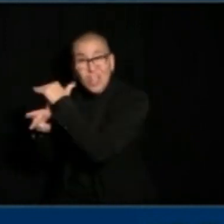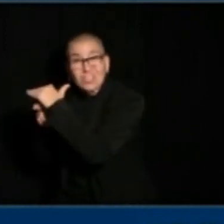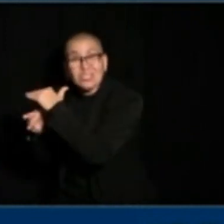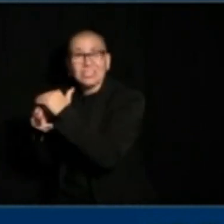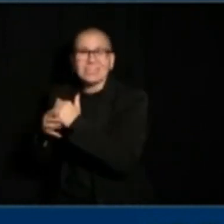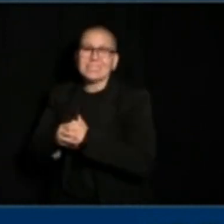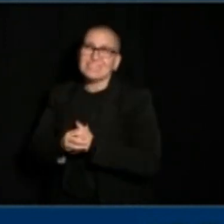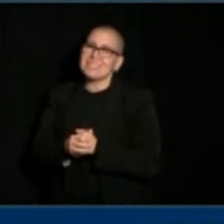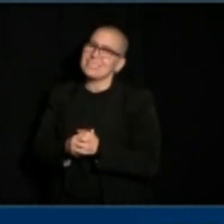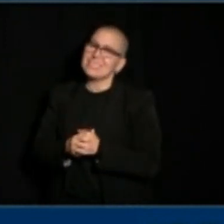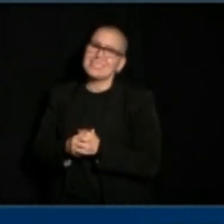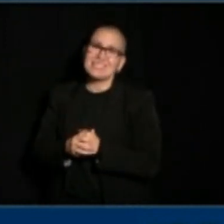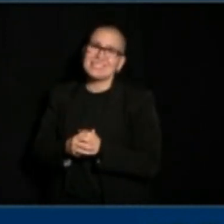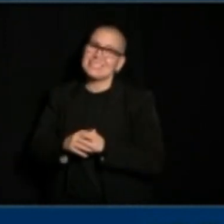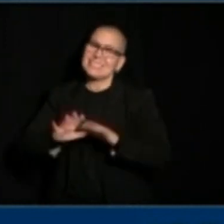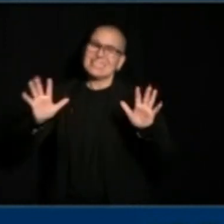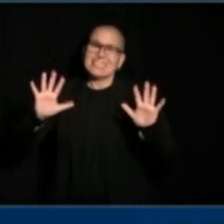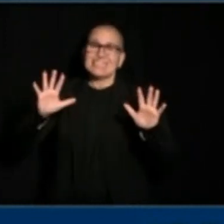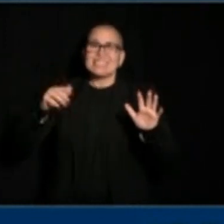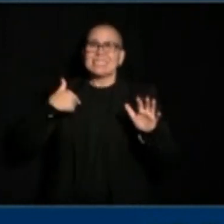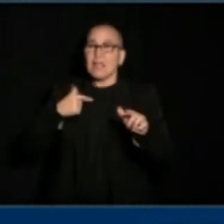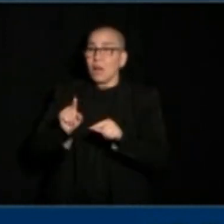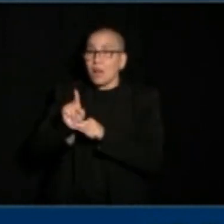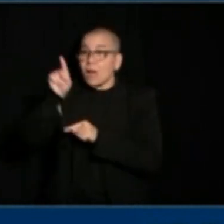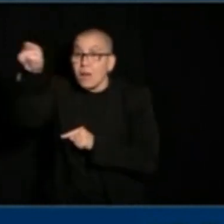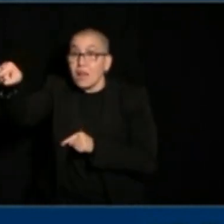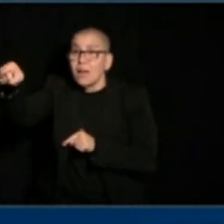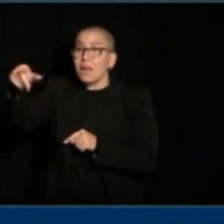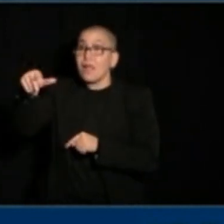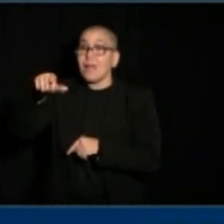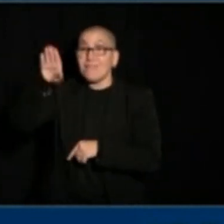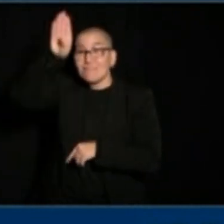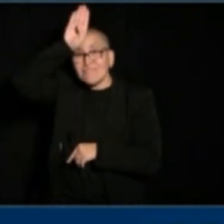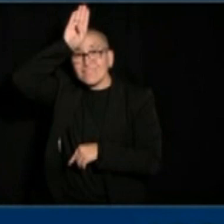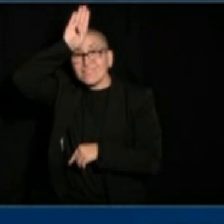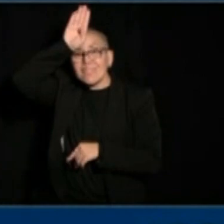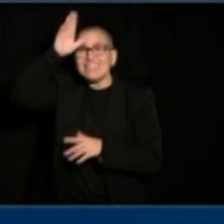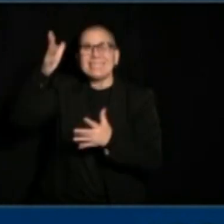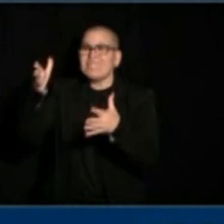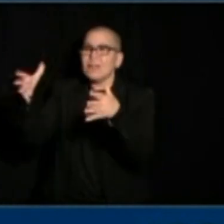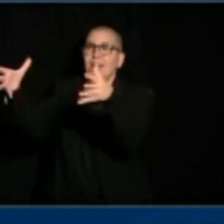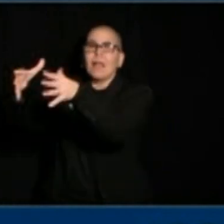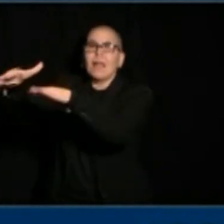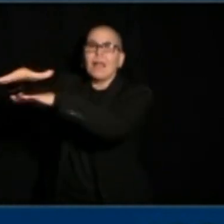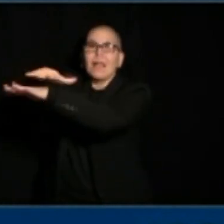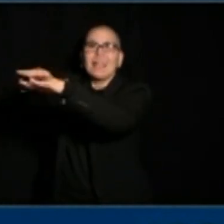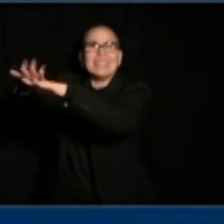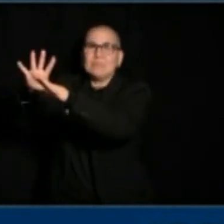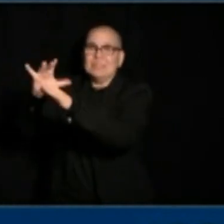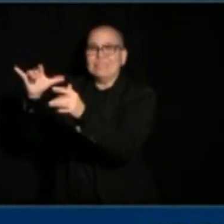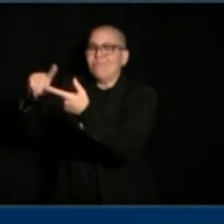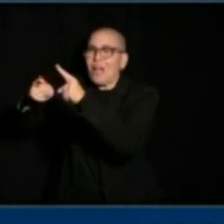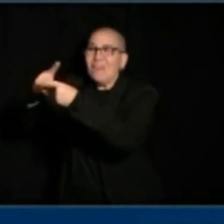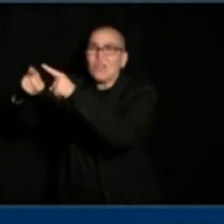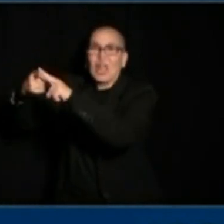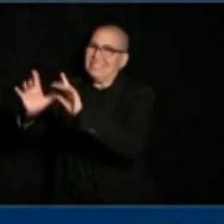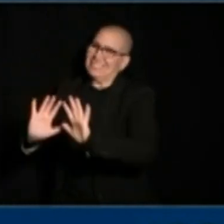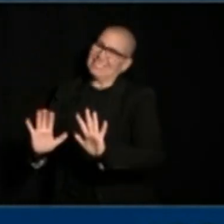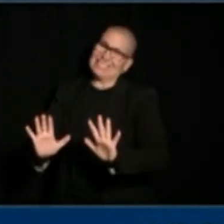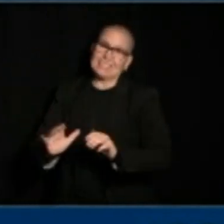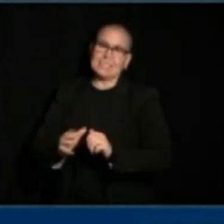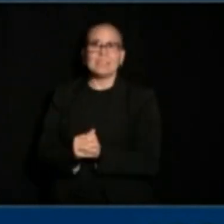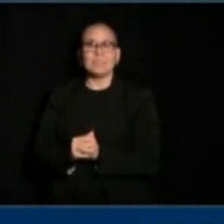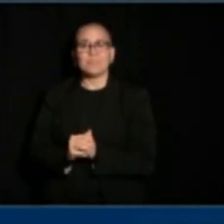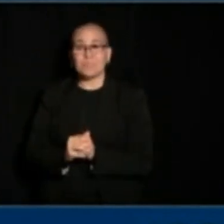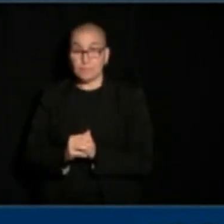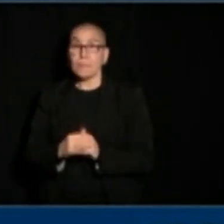and I can't get over this and can't go back to firefighting. The other day, I was going to have a young family with me to talk about their 13-year-old